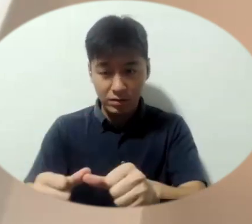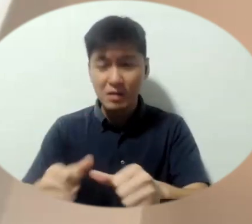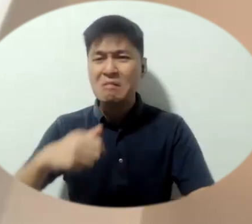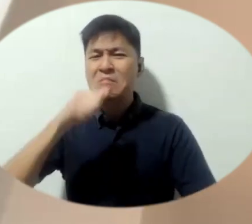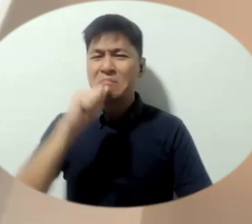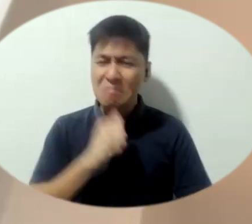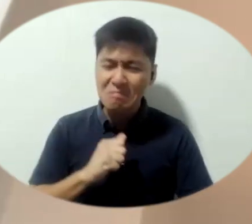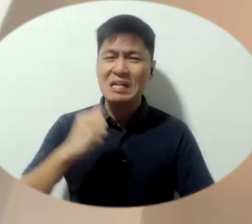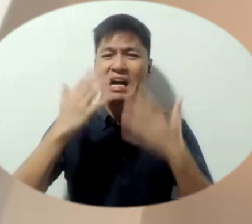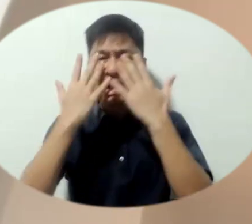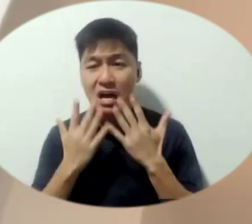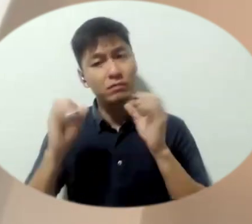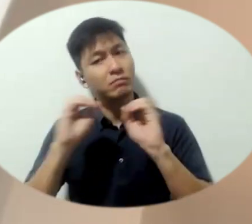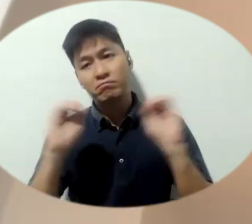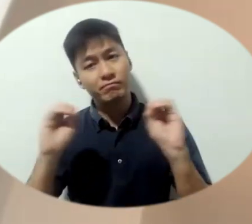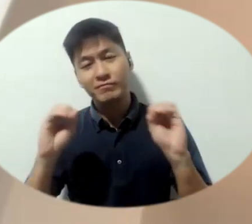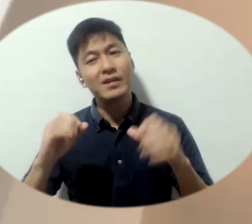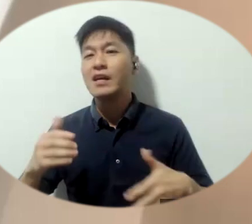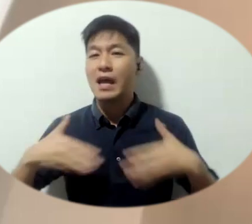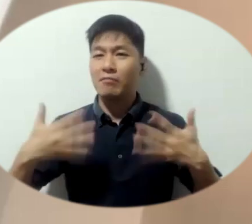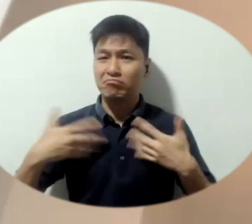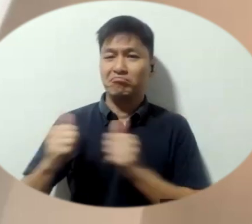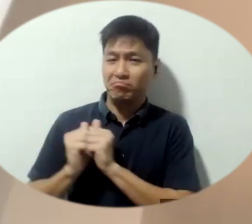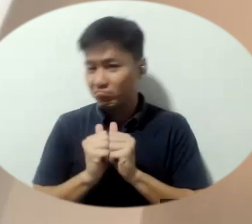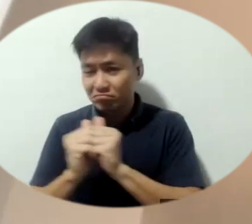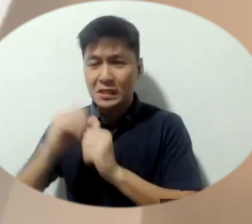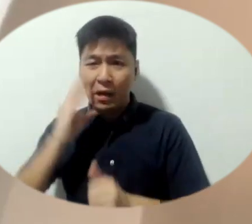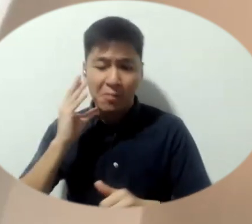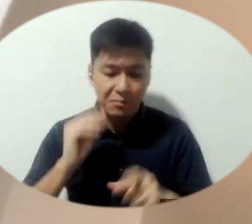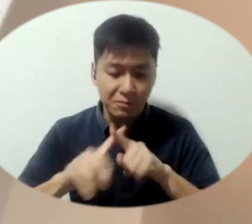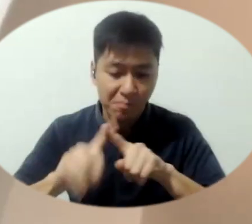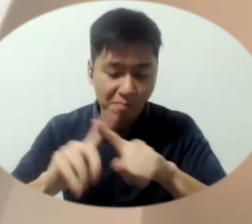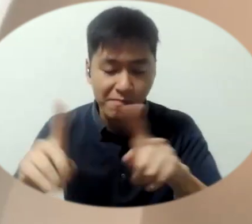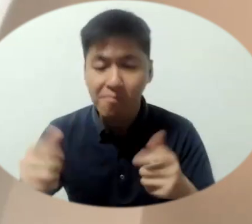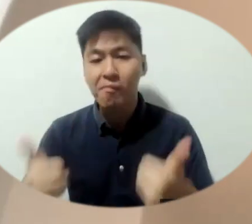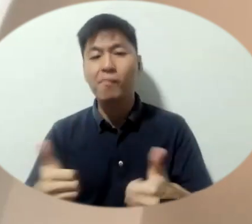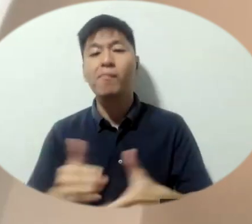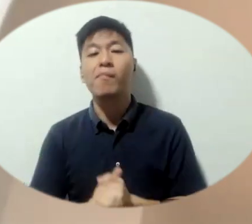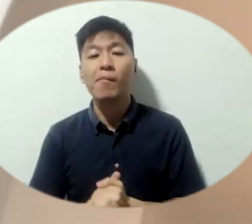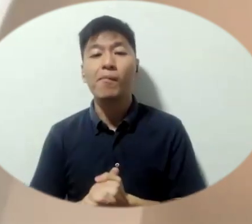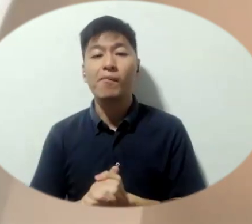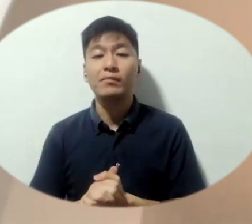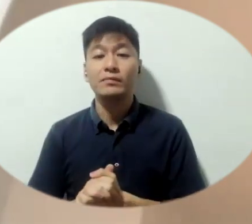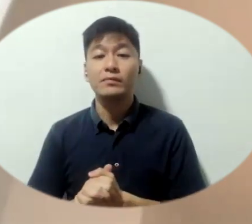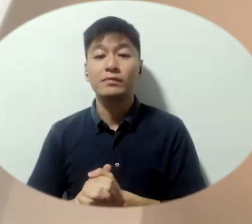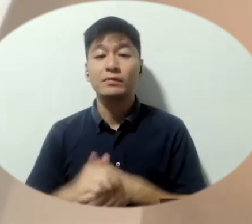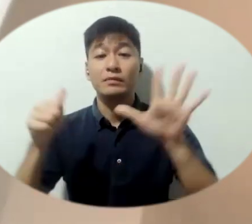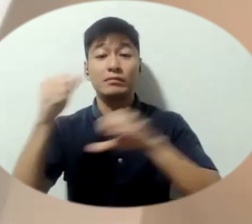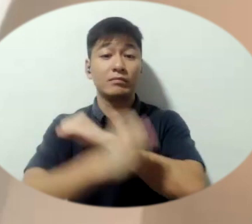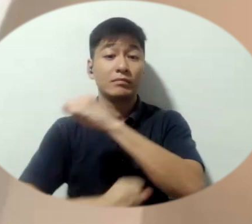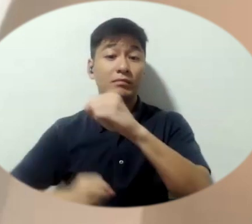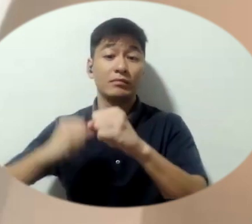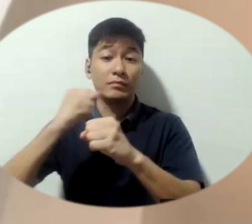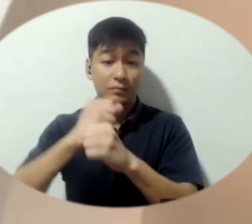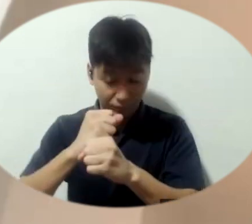she finally rested, she was her full grandma. She was there. She was still